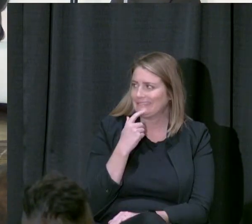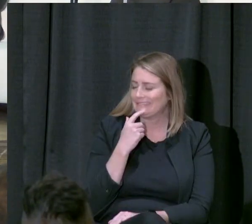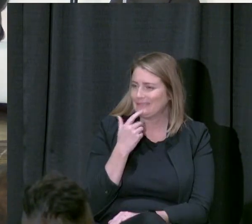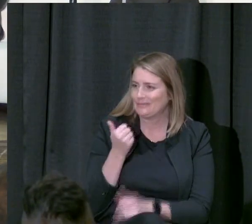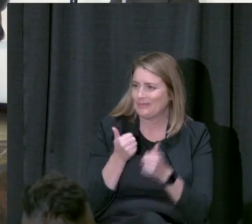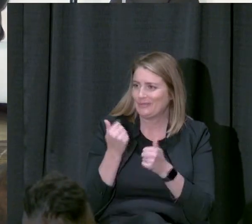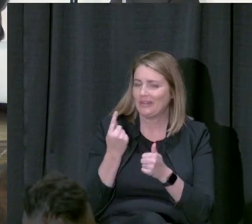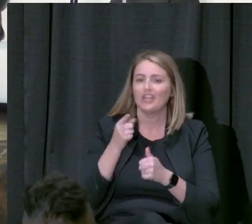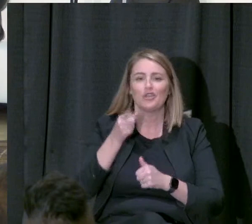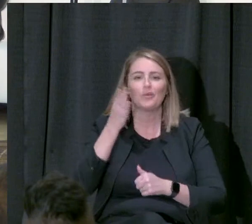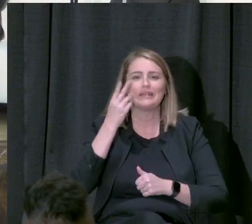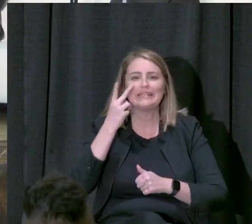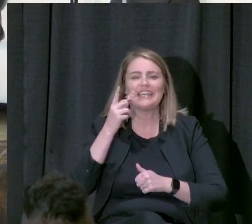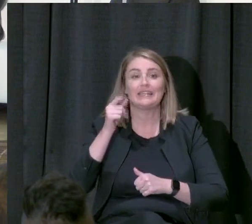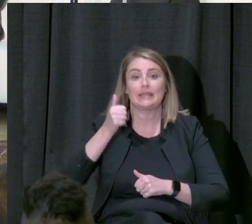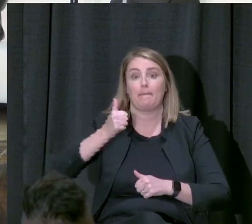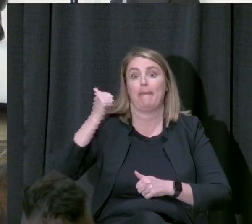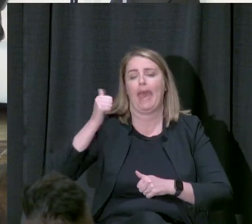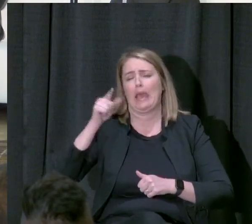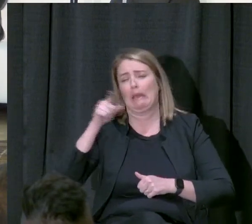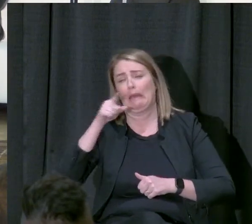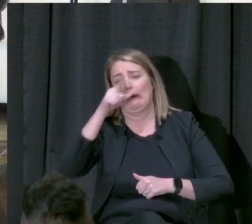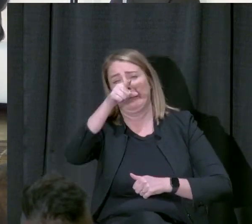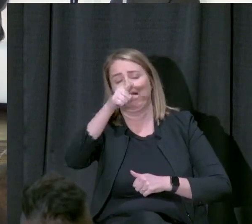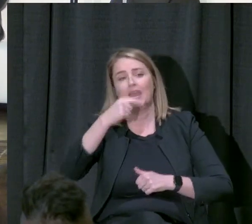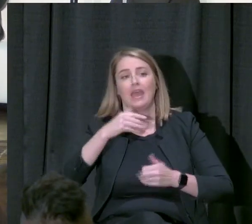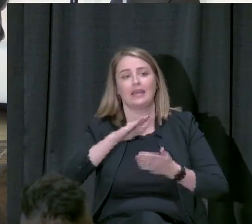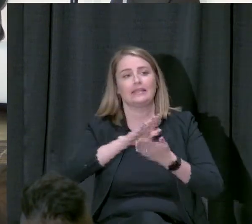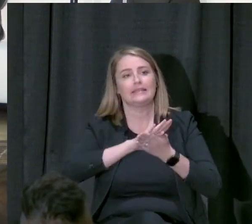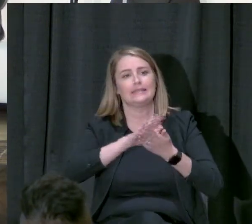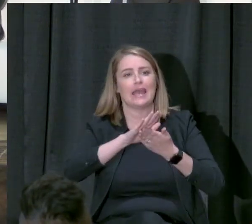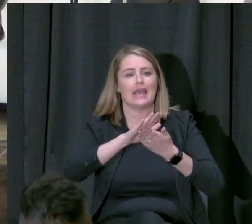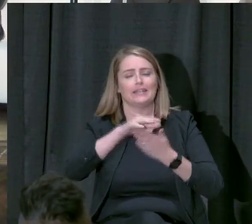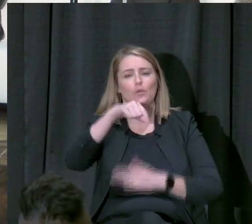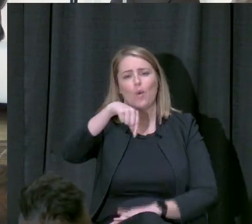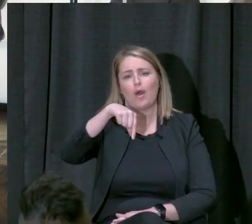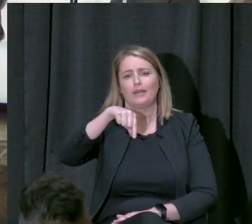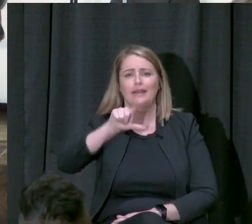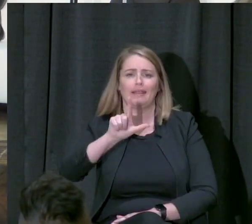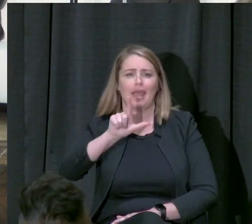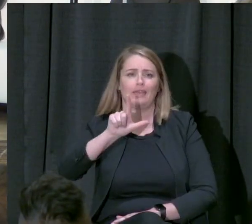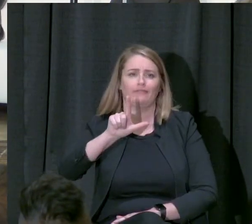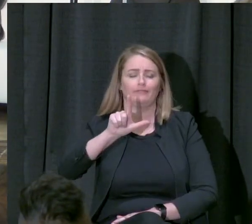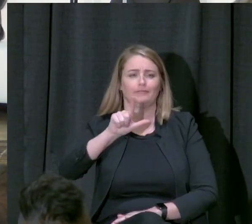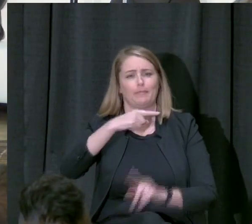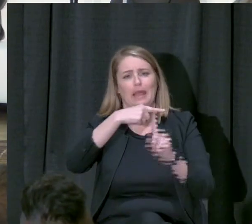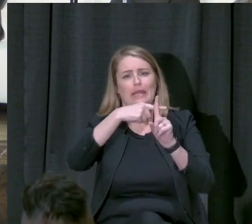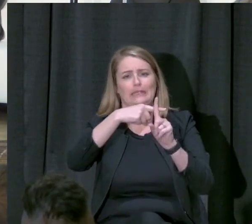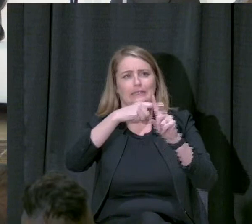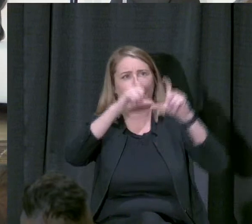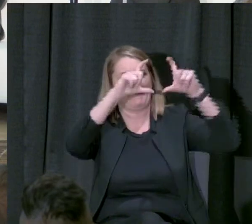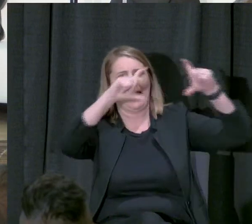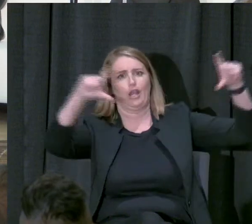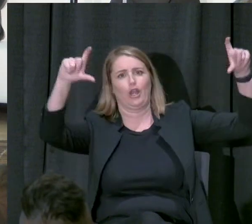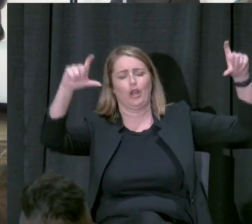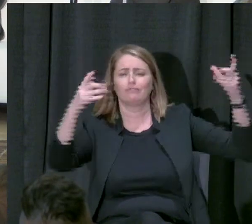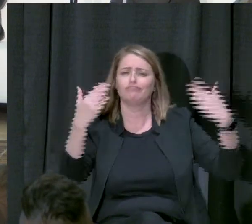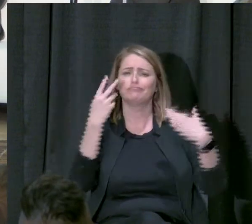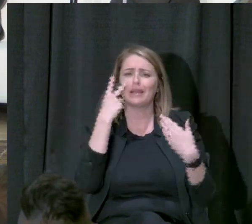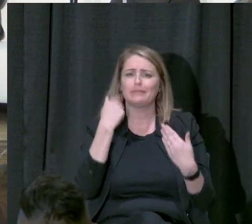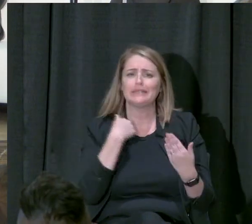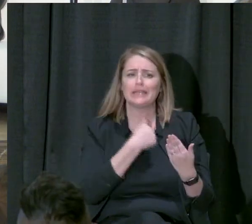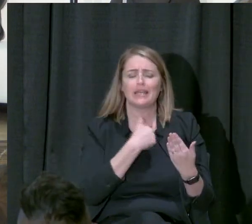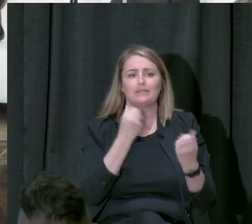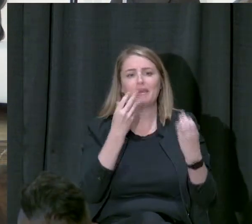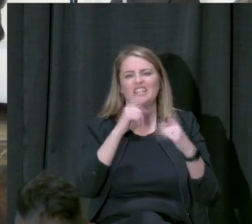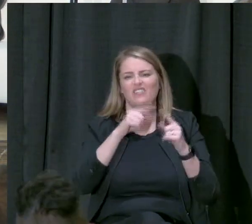You'll see, it's in the back, and it's got a nice Quality of Life Plus banner. And come by and visit us. We have a lot of